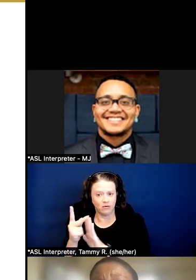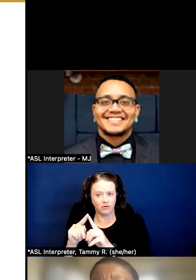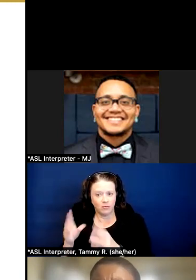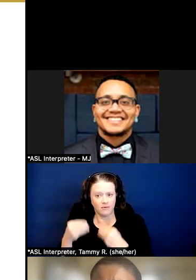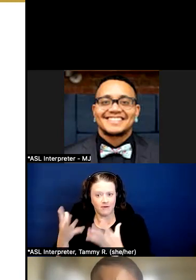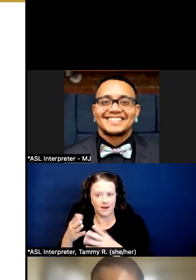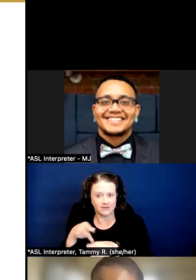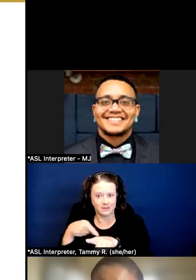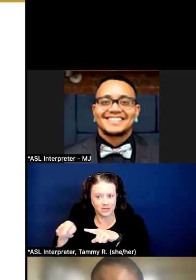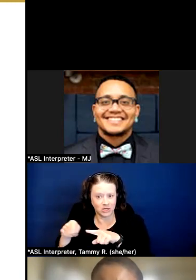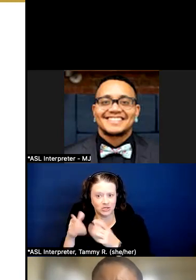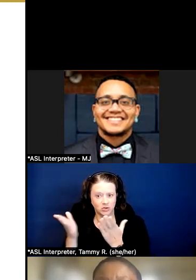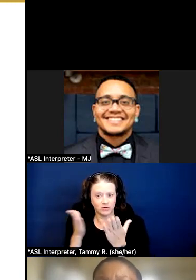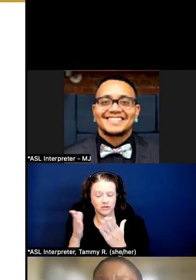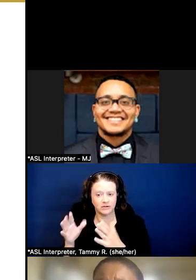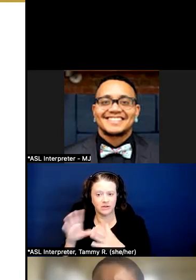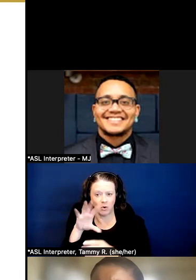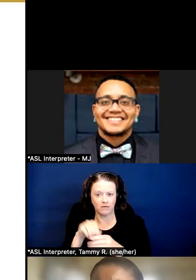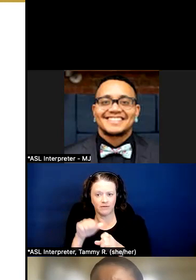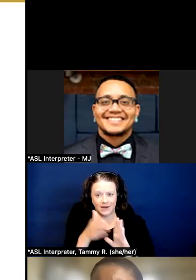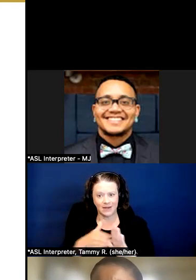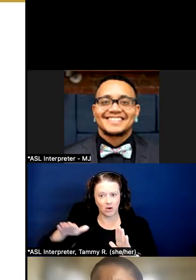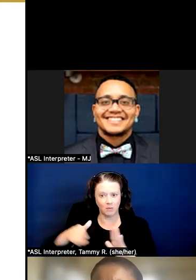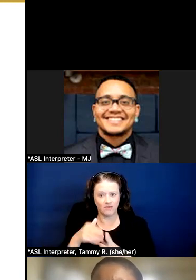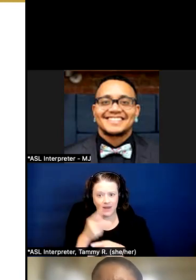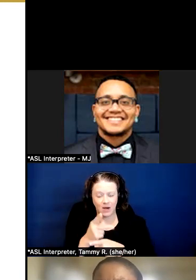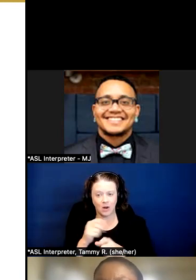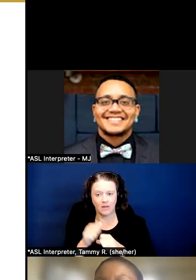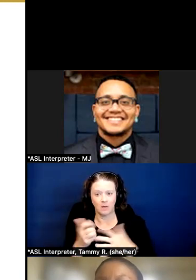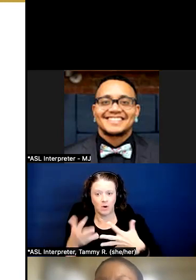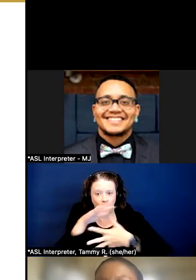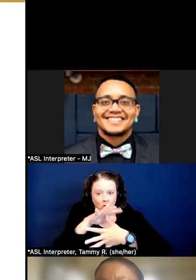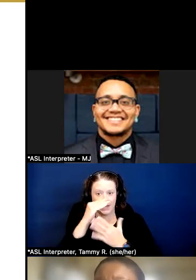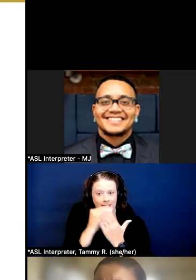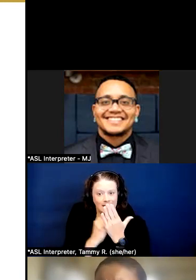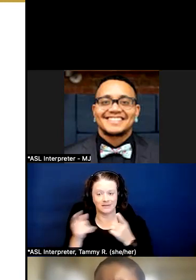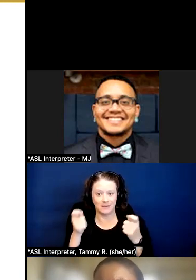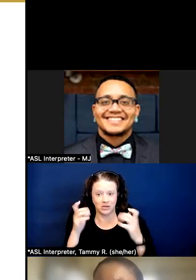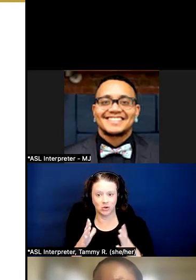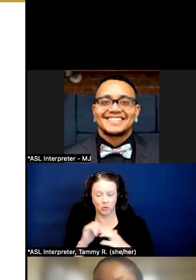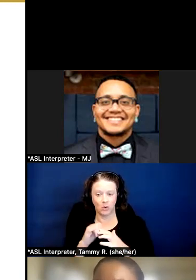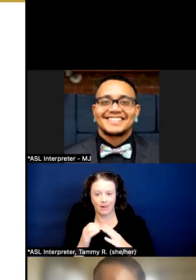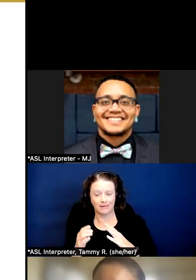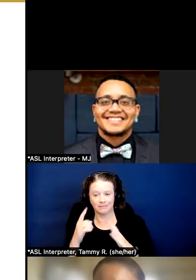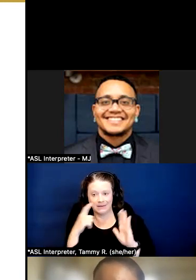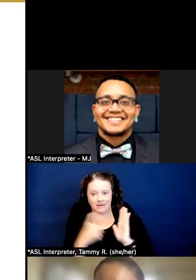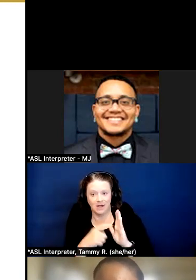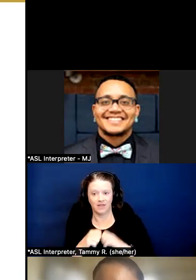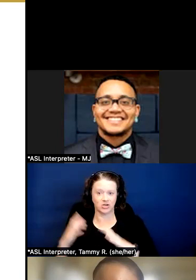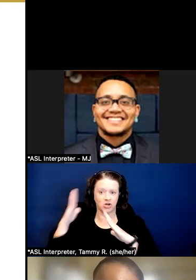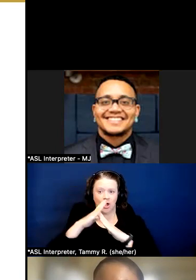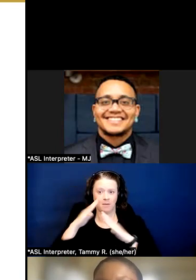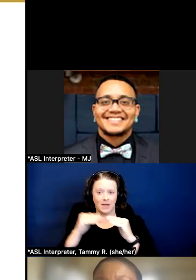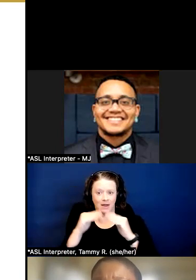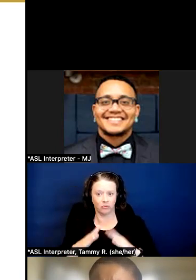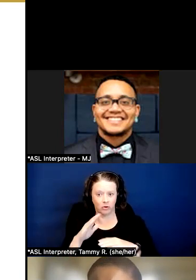of the Continuum of Care, the priority list manager will then identify the top household on the priority